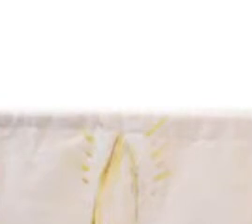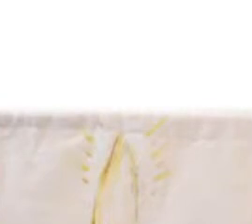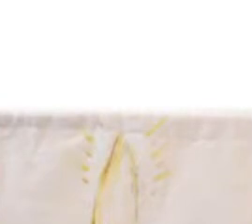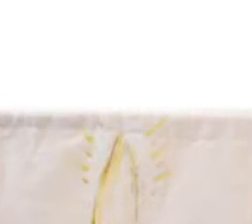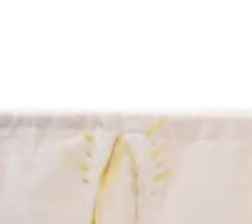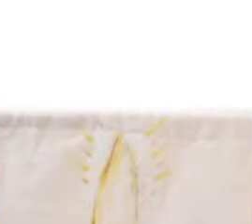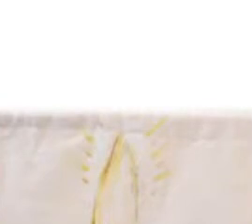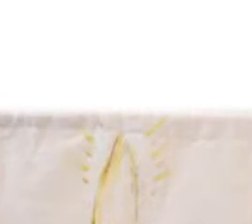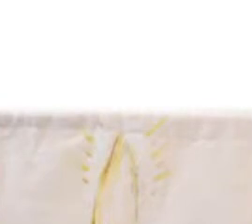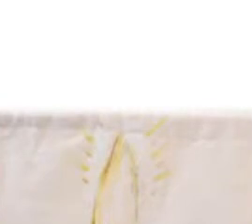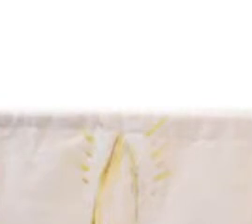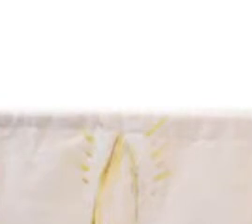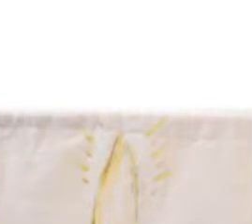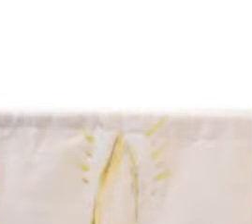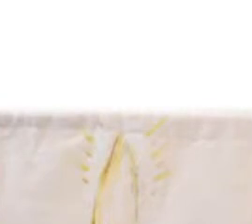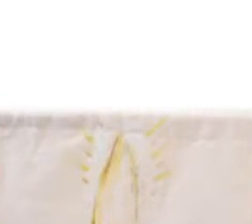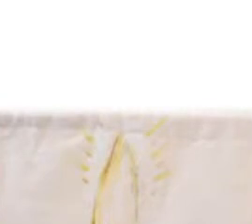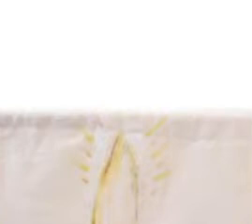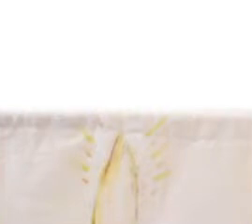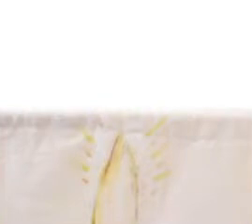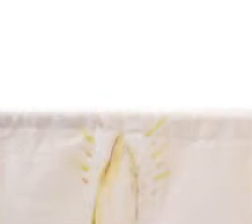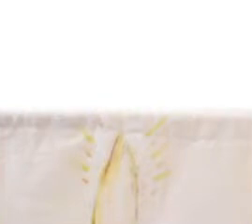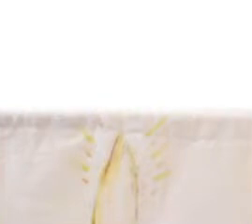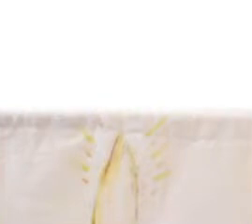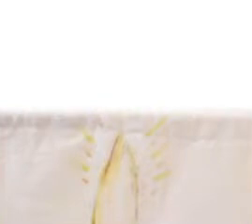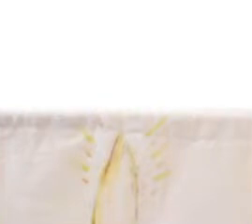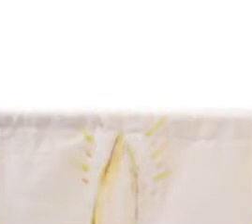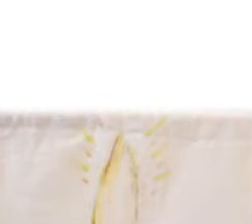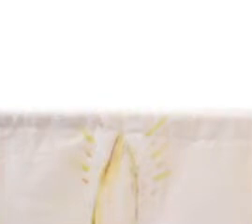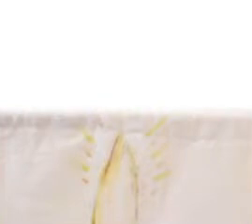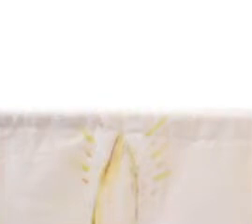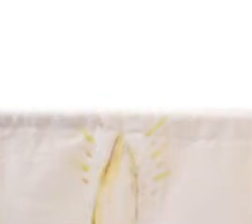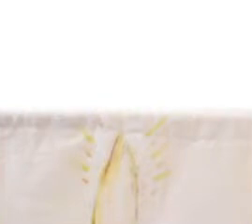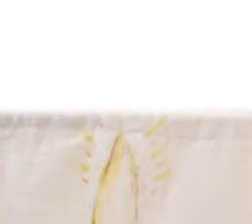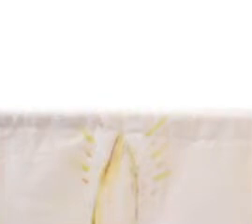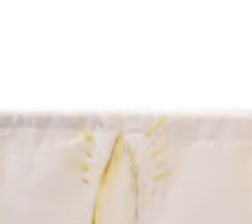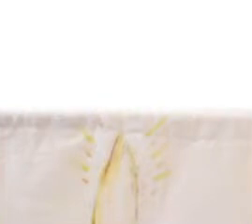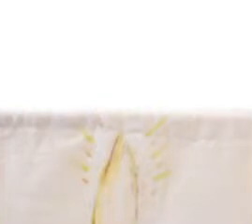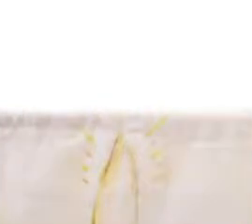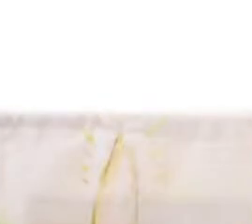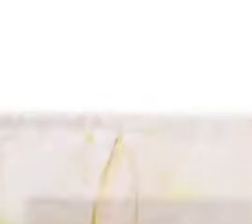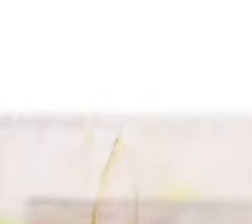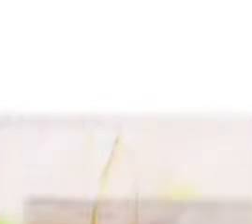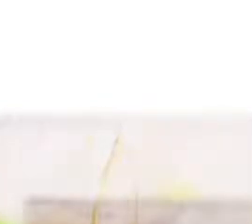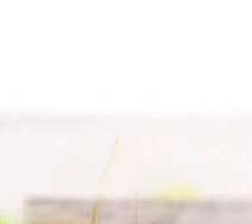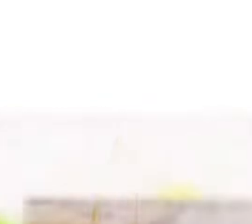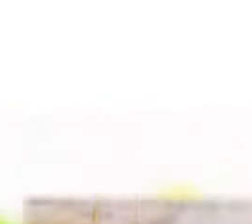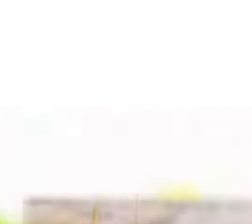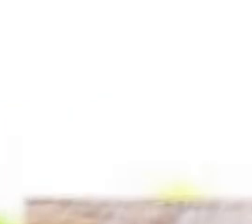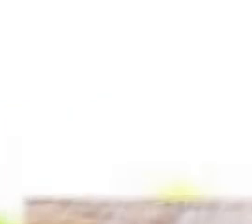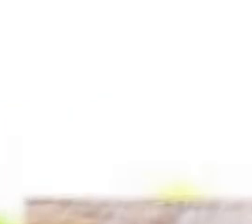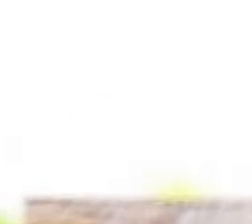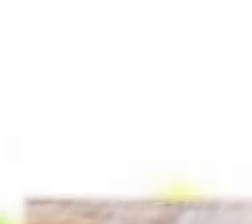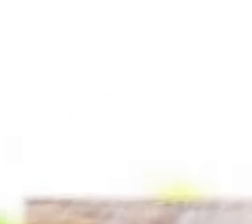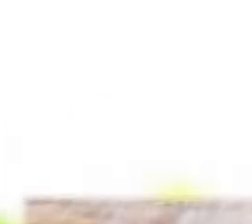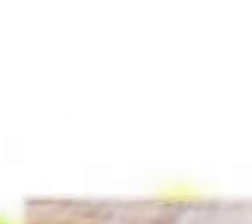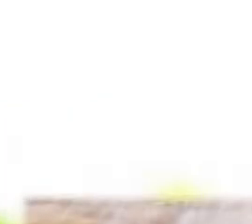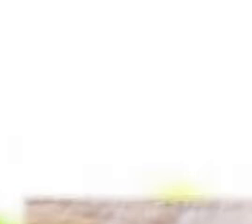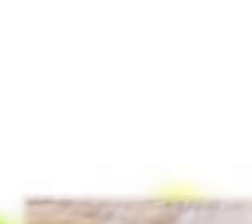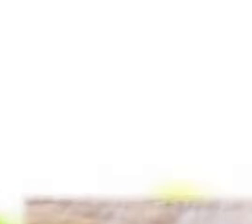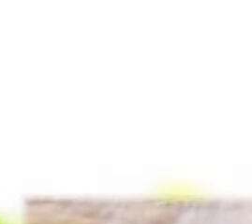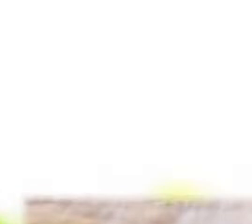All the colors, yes, the black and the white and the red and the brown and the yellow.